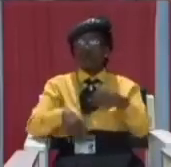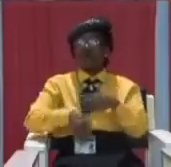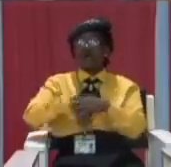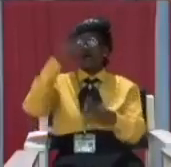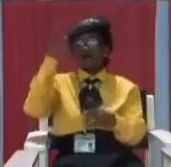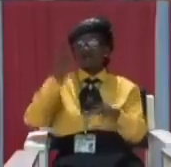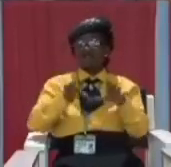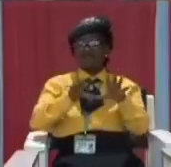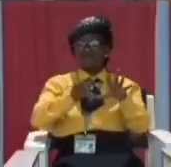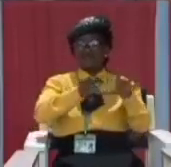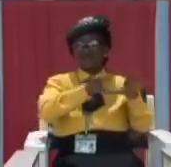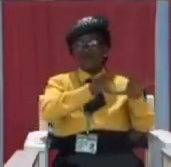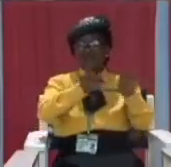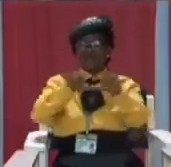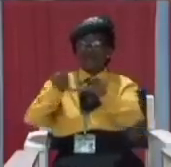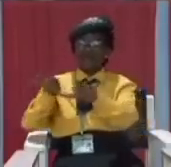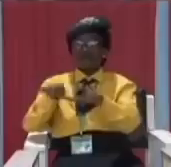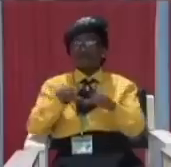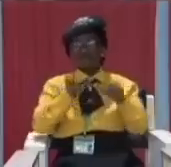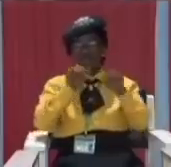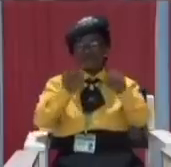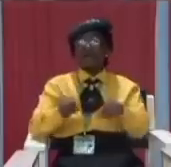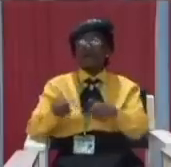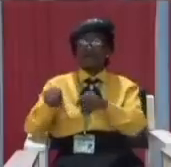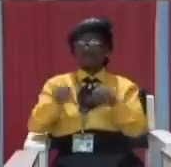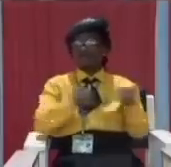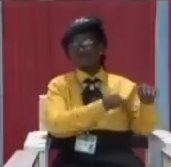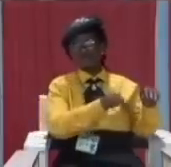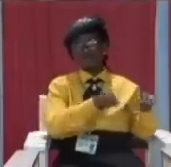flies can move in.